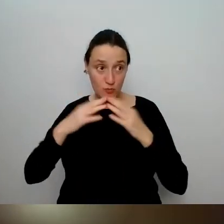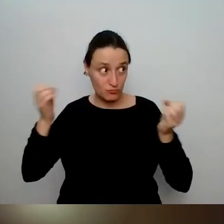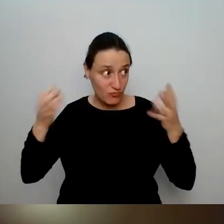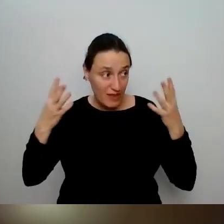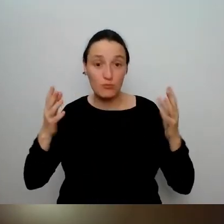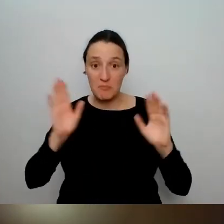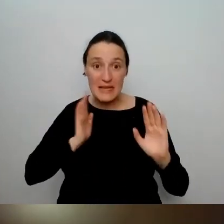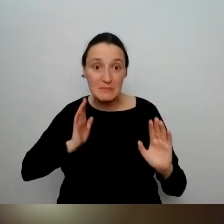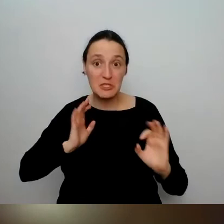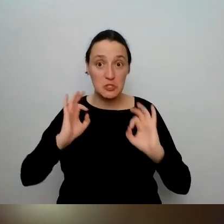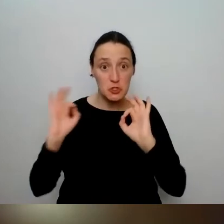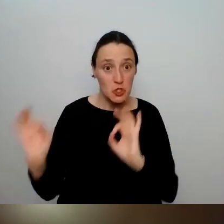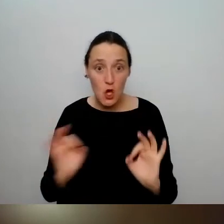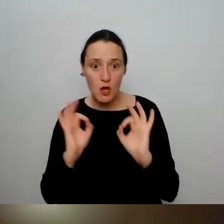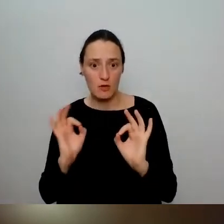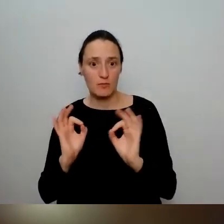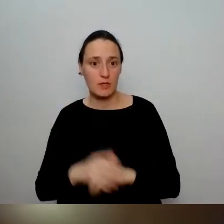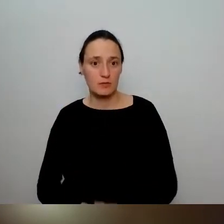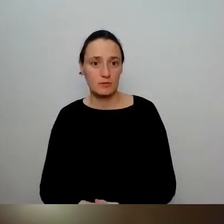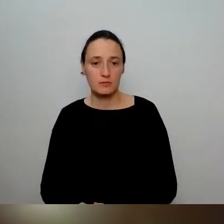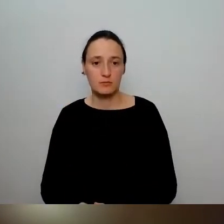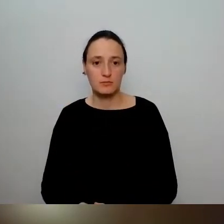So that's a general type of question.